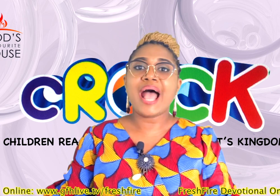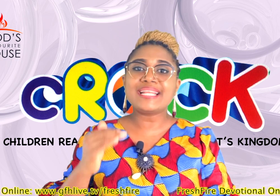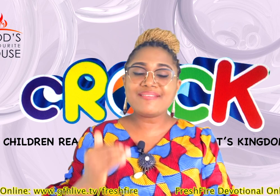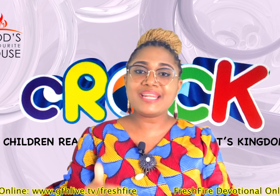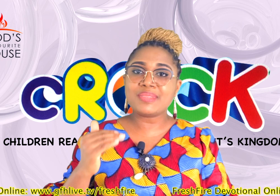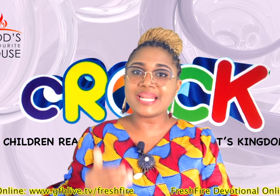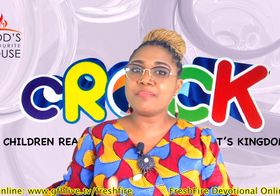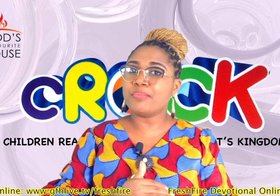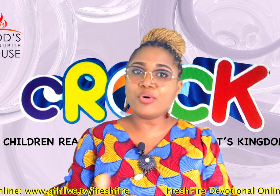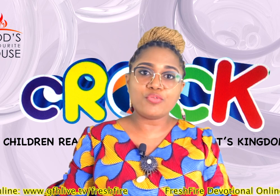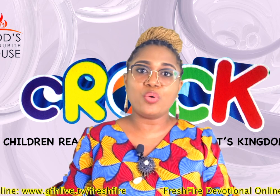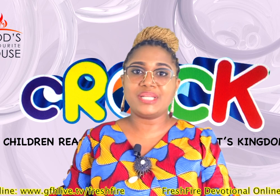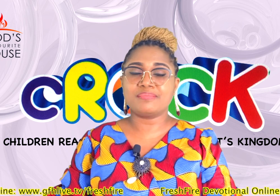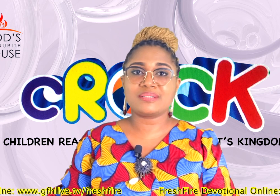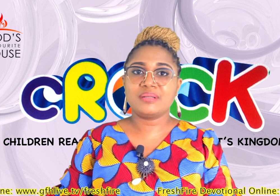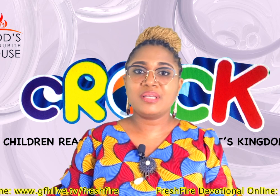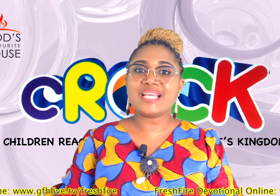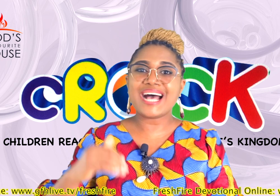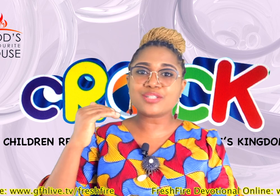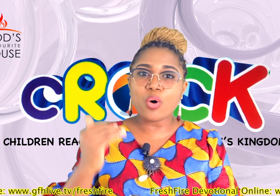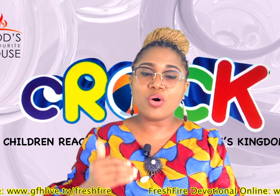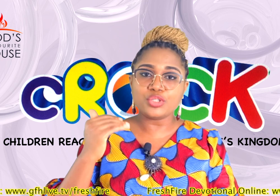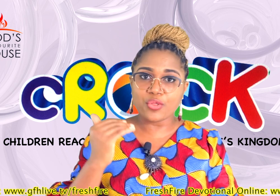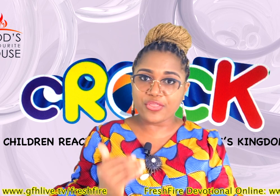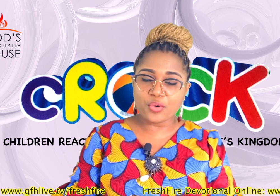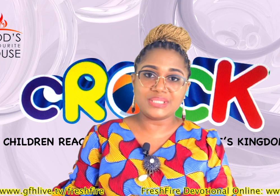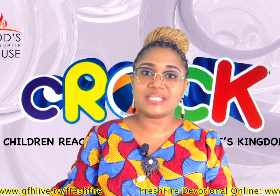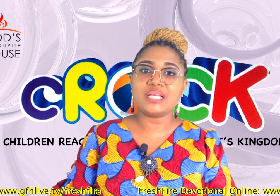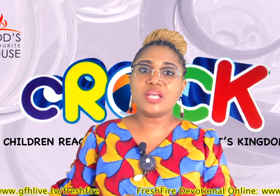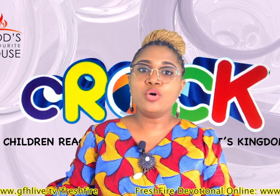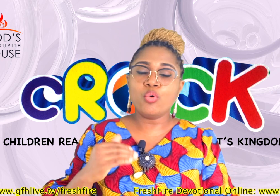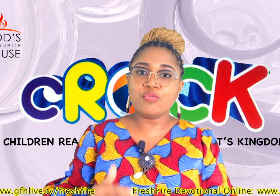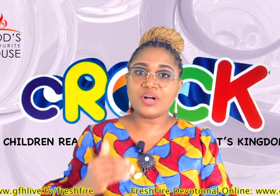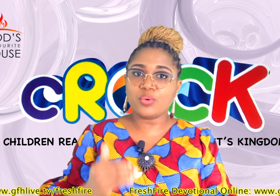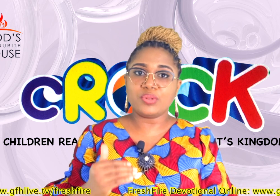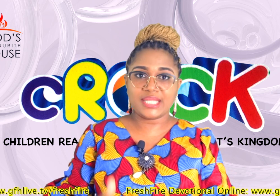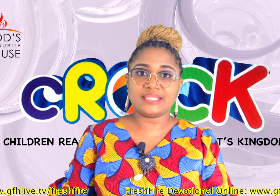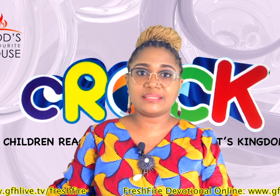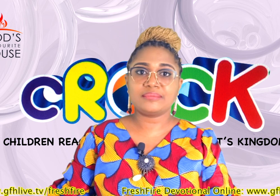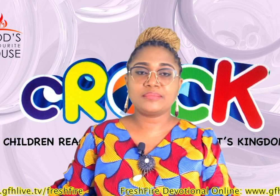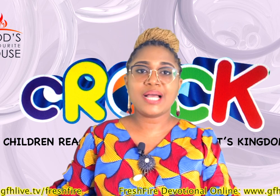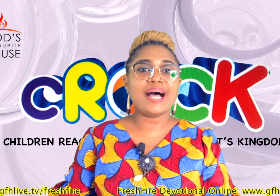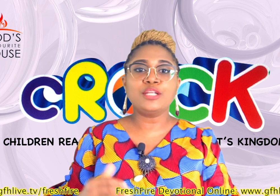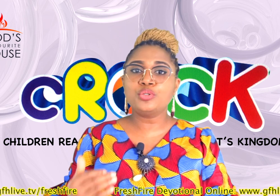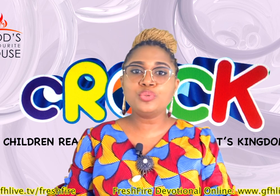honor and given him the name above all names. He has all the authority over all